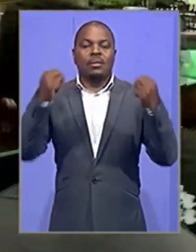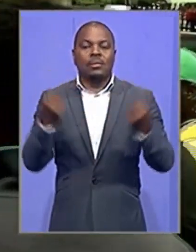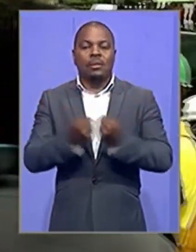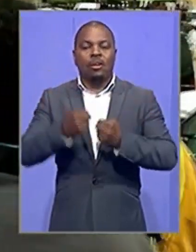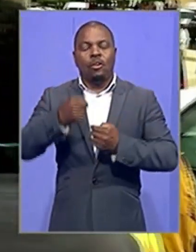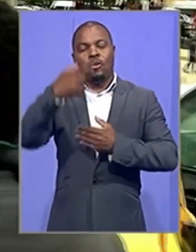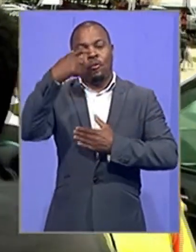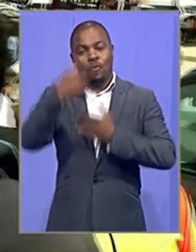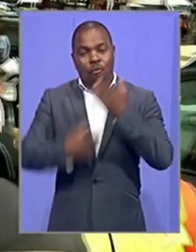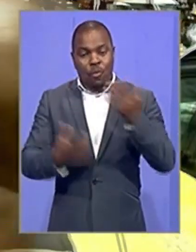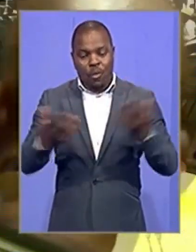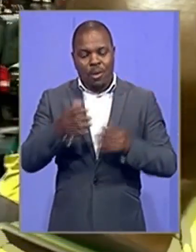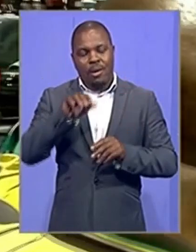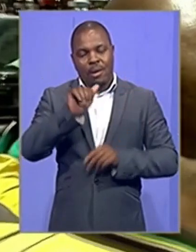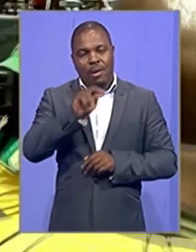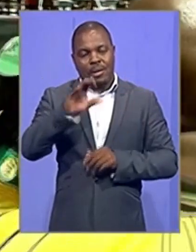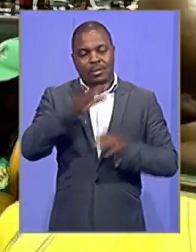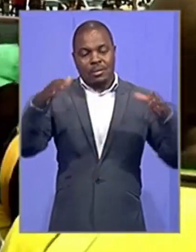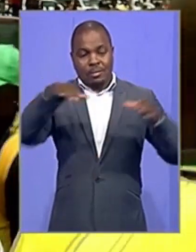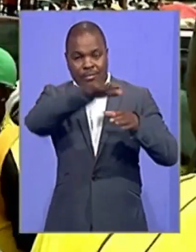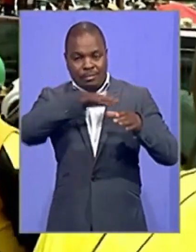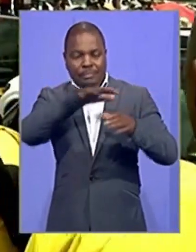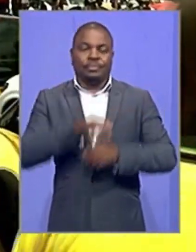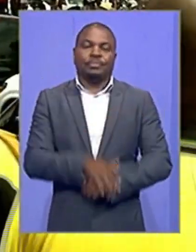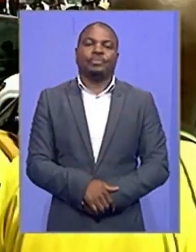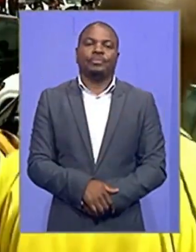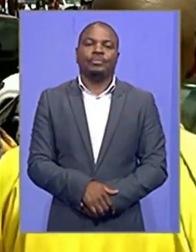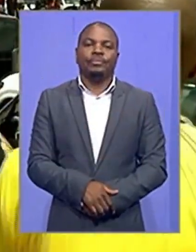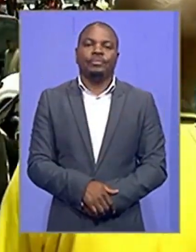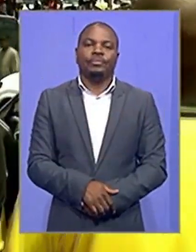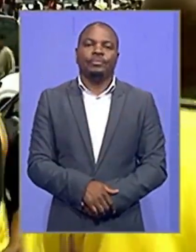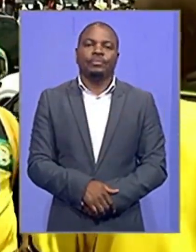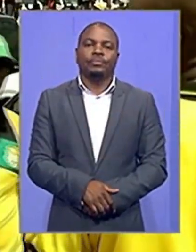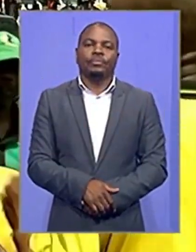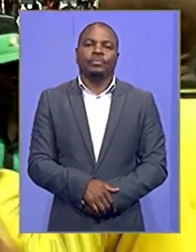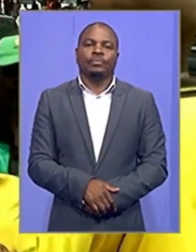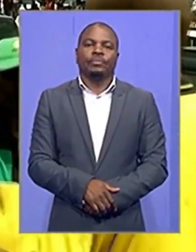lekoko. Sentle Englihihi, SABC News, Mahikeng.